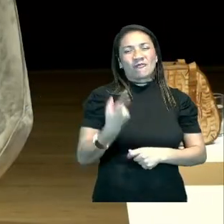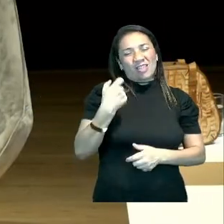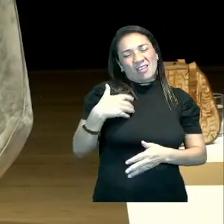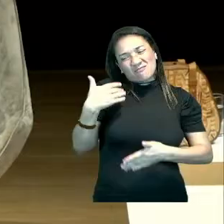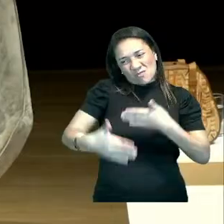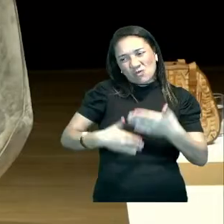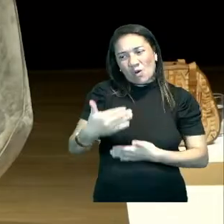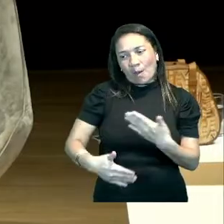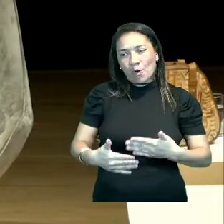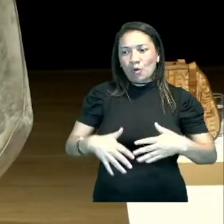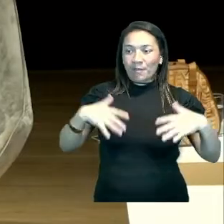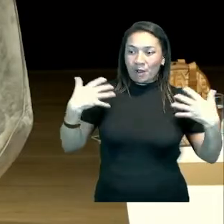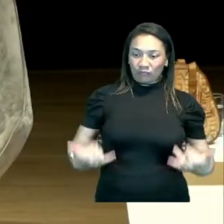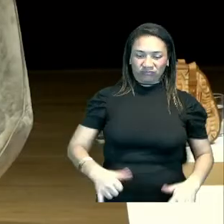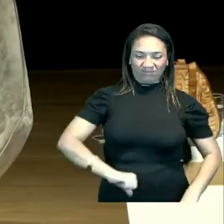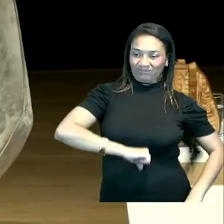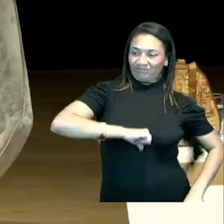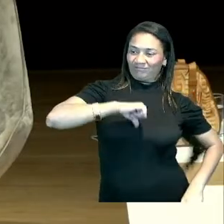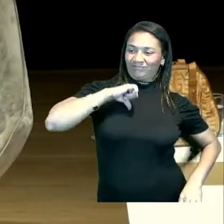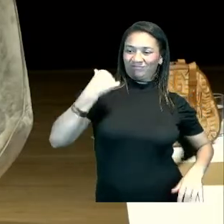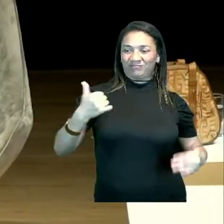Señora Vicepresidenta,